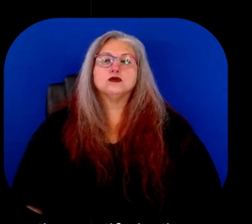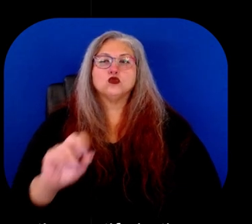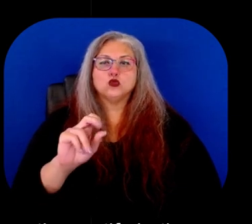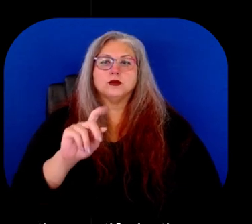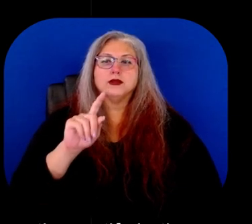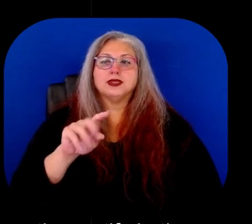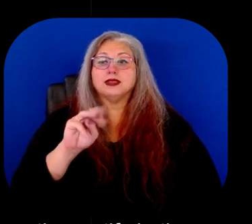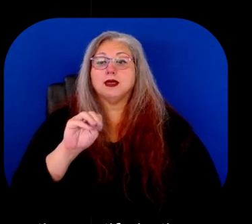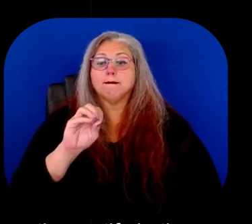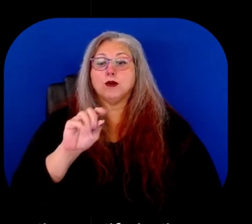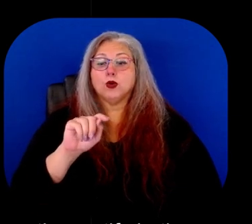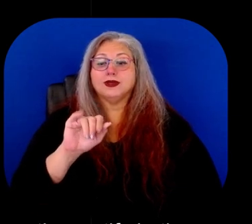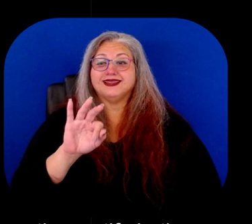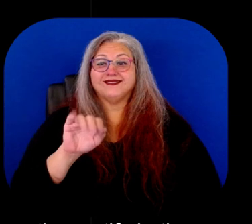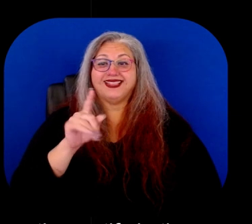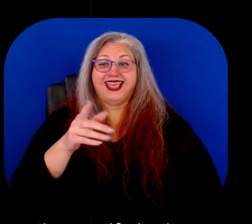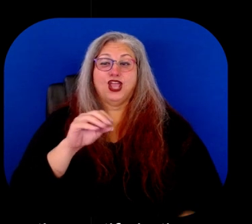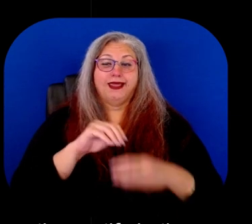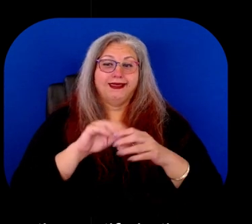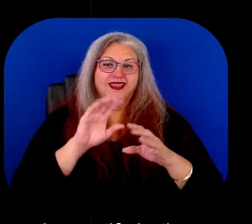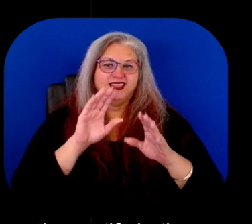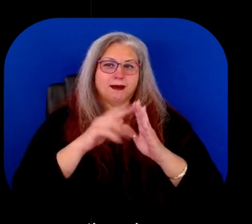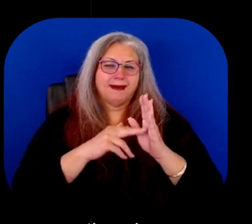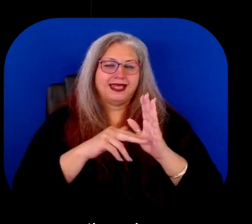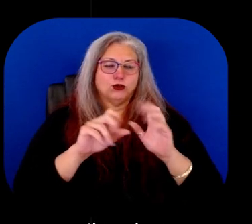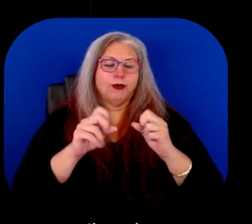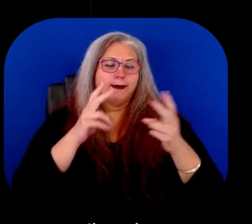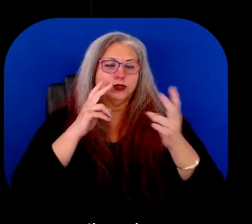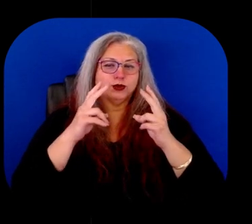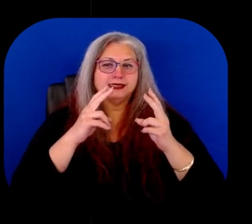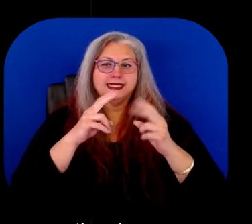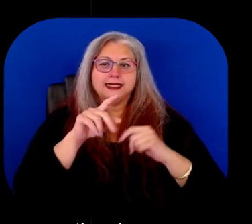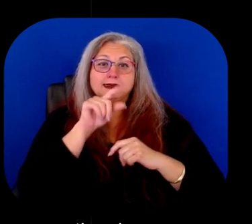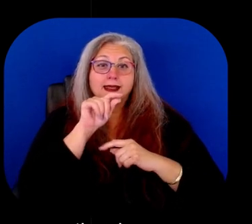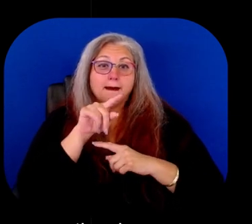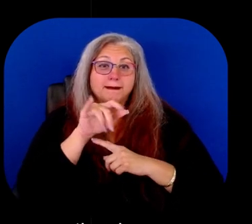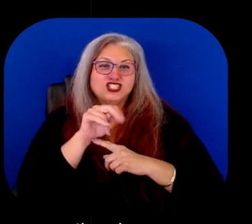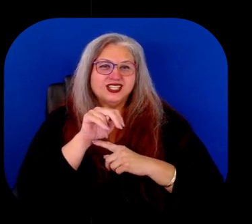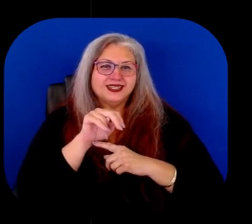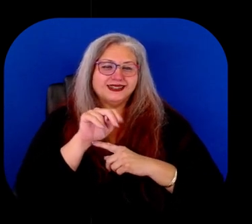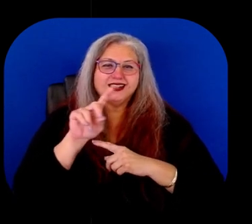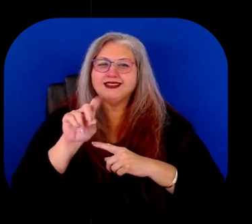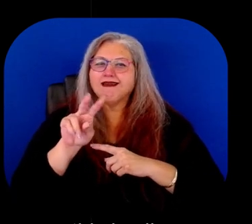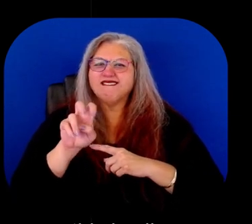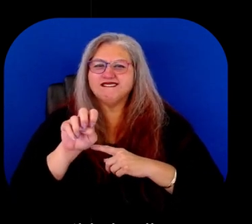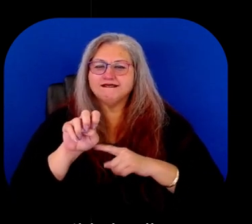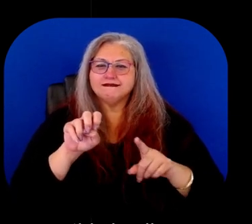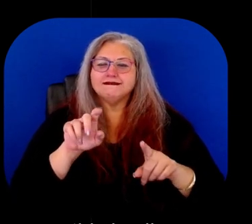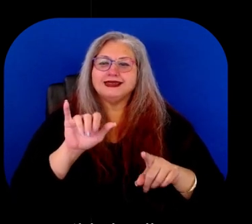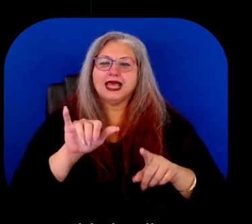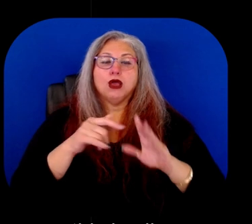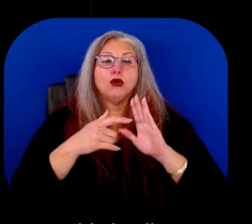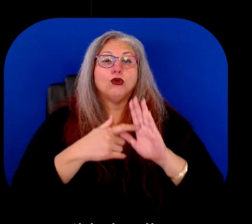Okay. The motifs in the painting, you can see the pigeon, the dove. This is